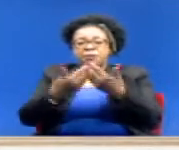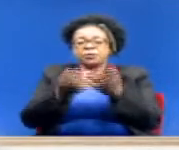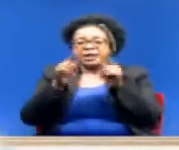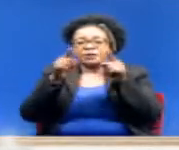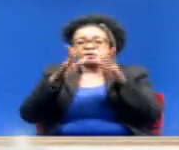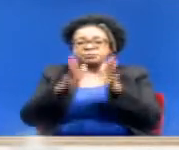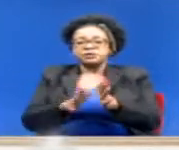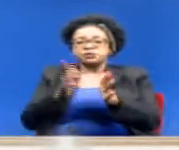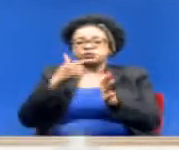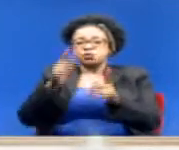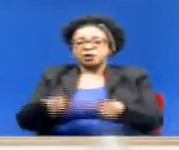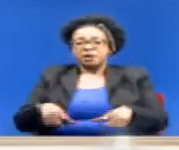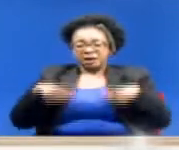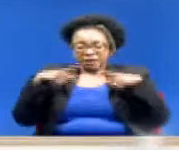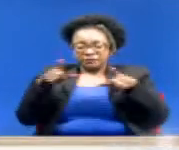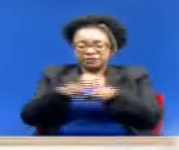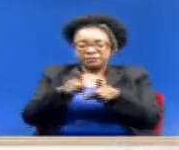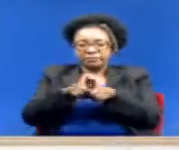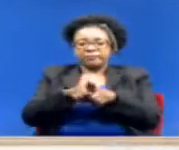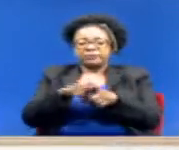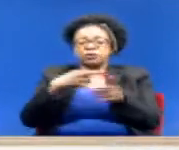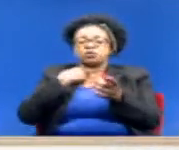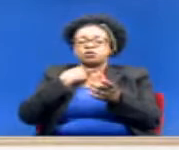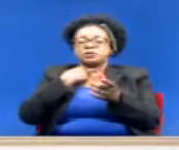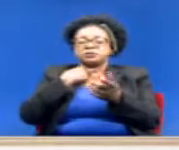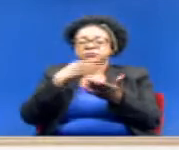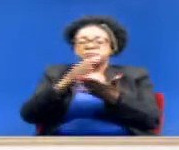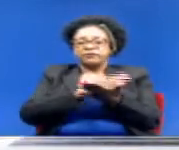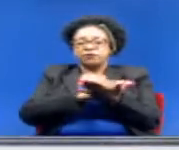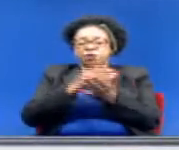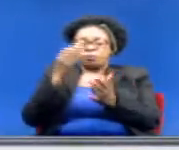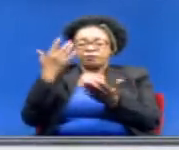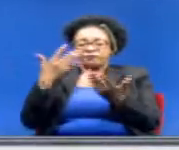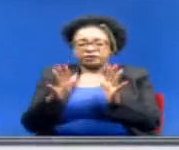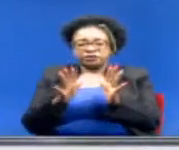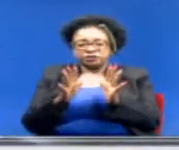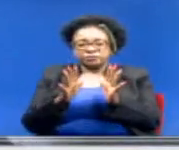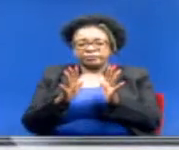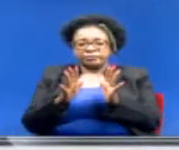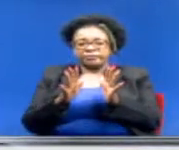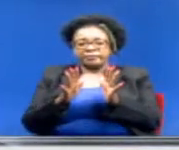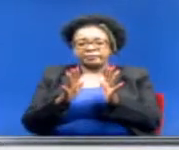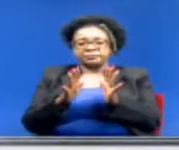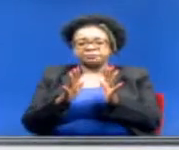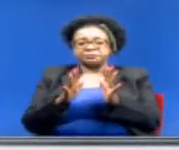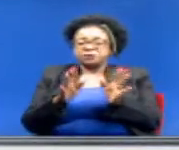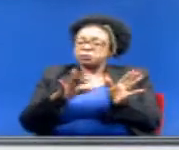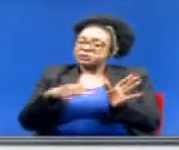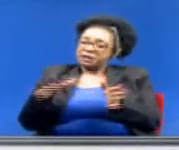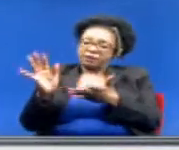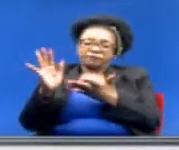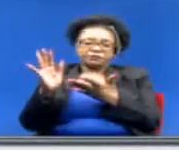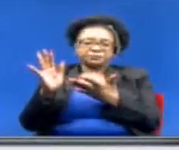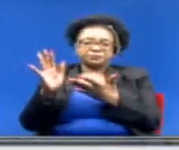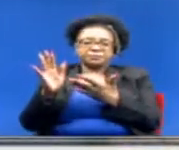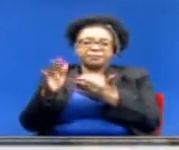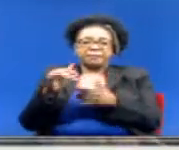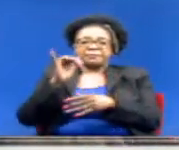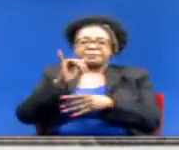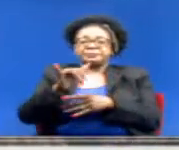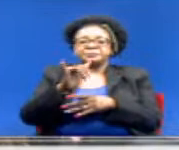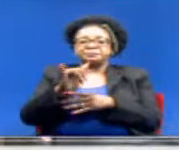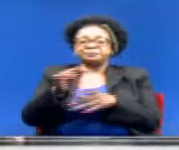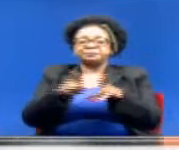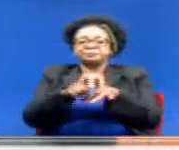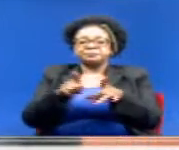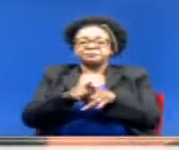whose lives are on hold because the matter is now present in court. He was subsequently let go. Trial Magistrate Eunice Nyutu, however,